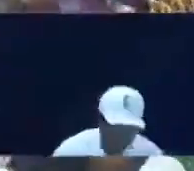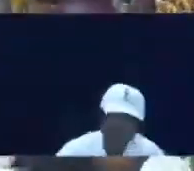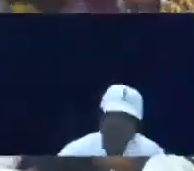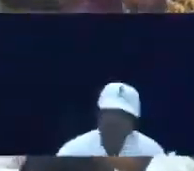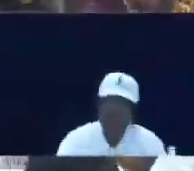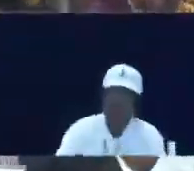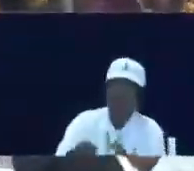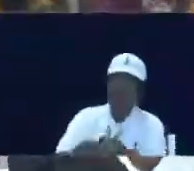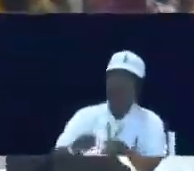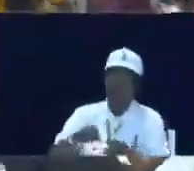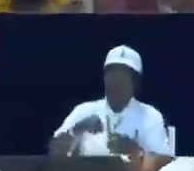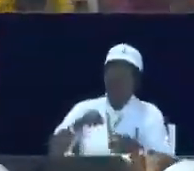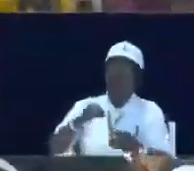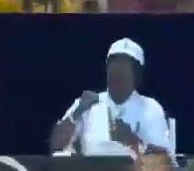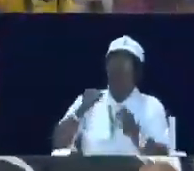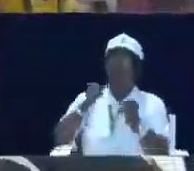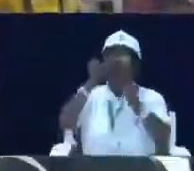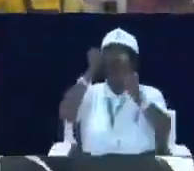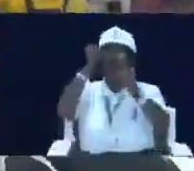Alpha,